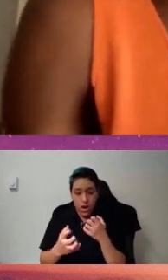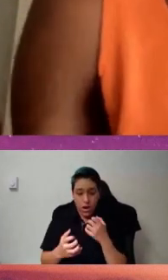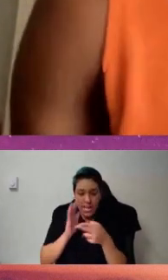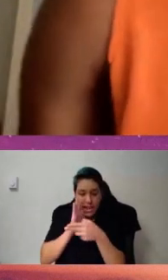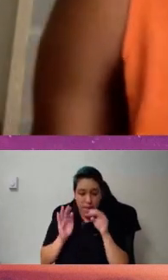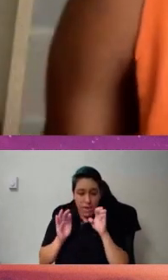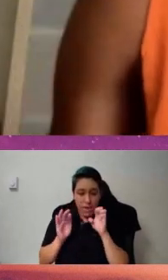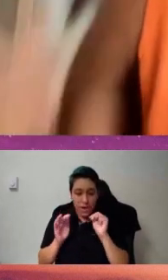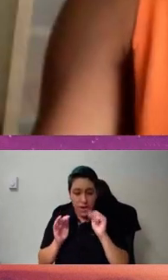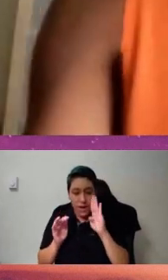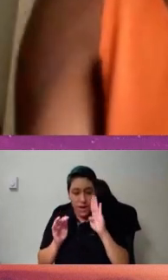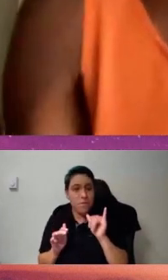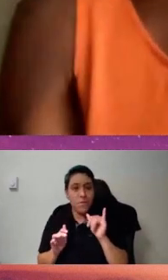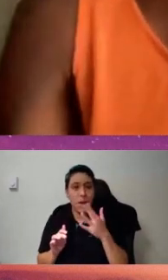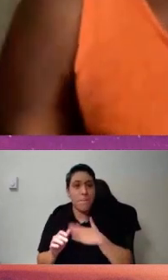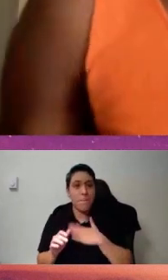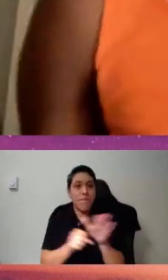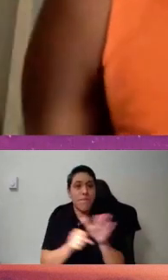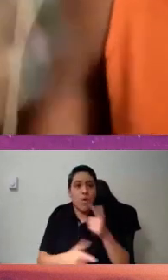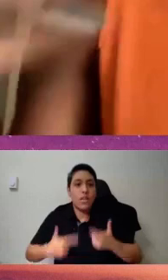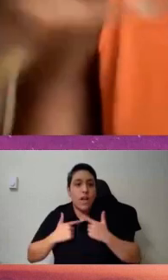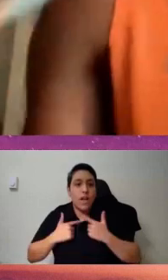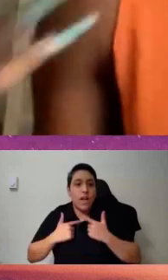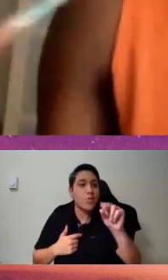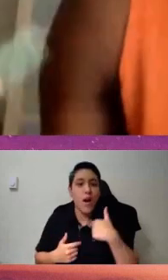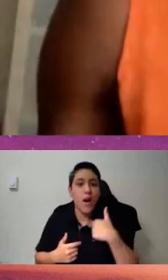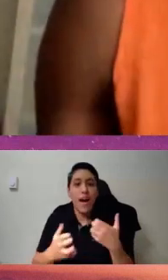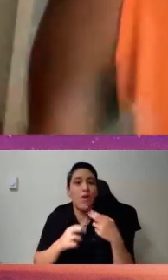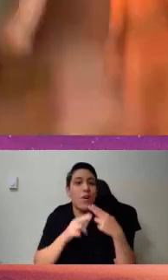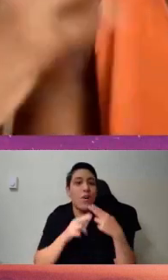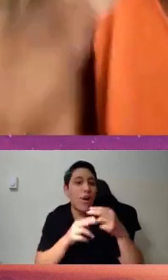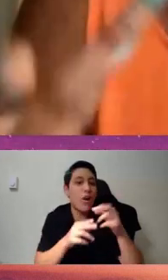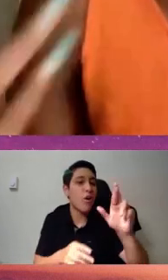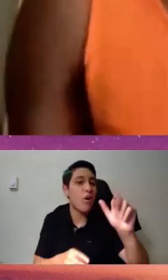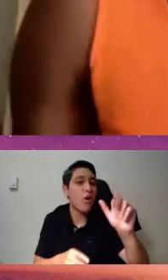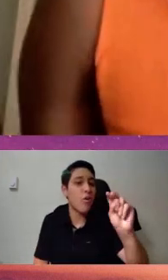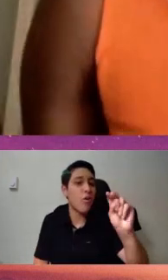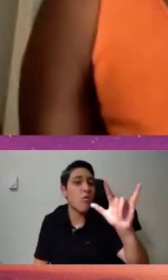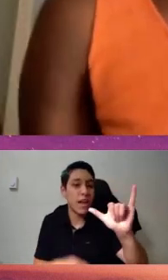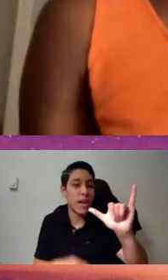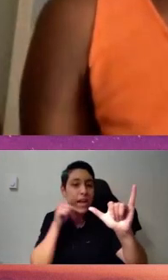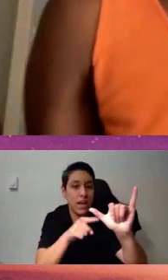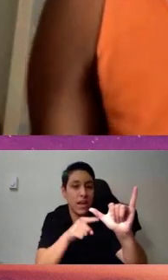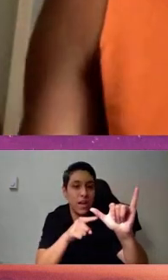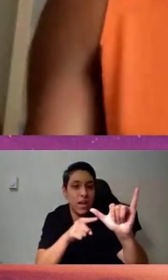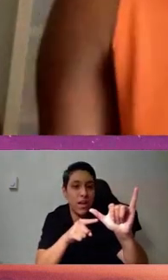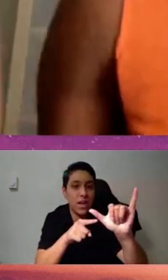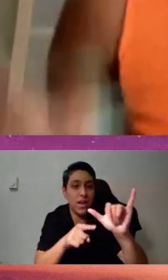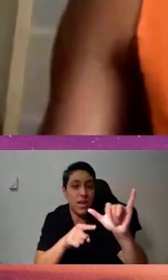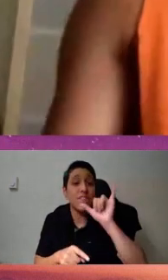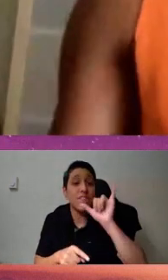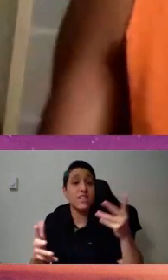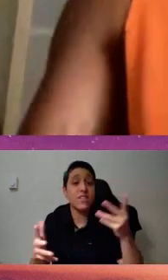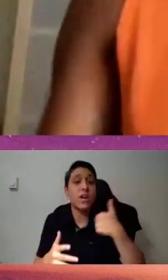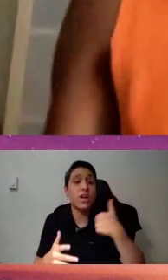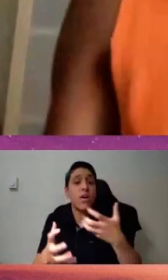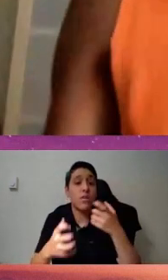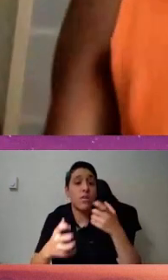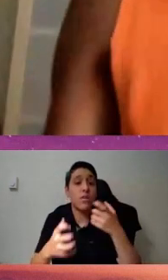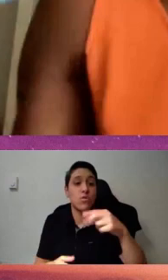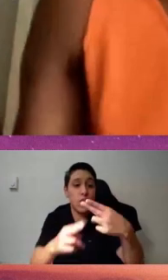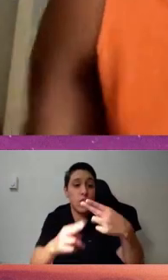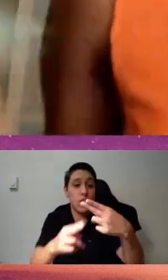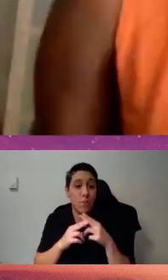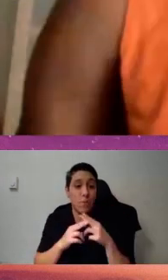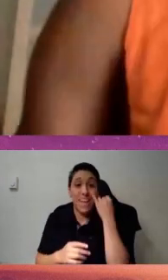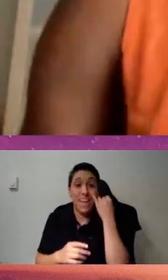want to be called Randy, Aisha, those, whatever I want you to call me, mommy, queen, daddy,